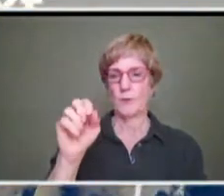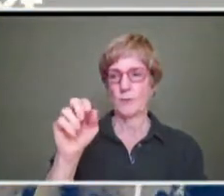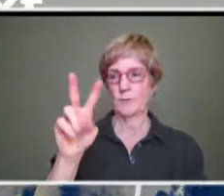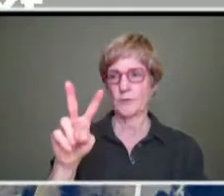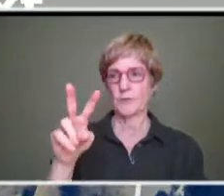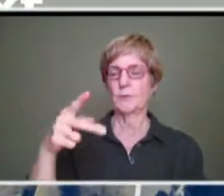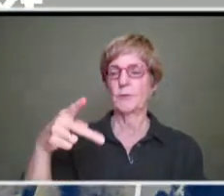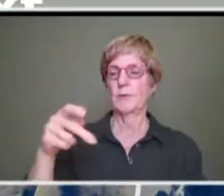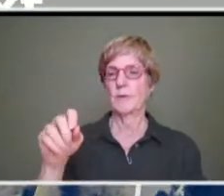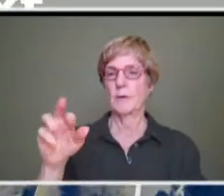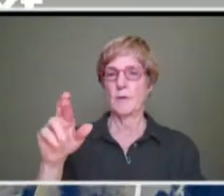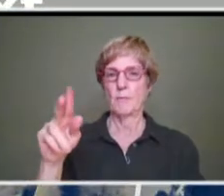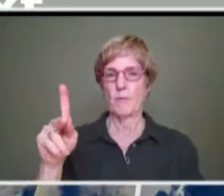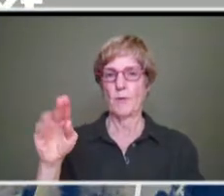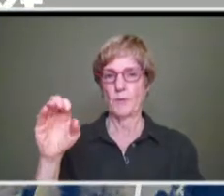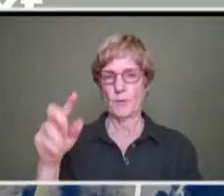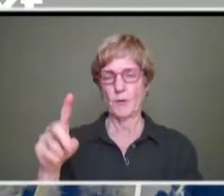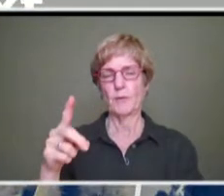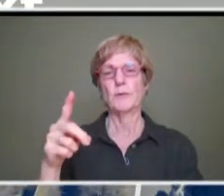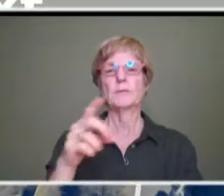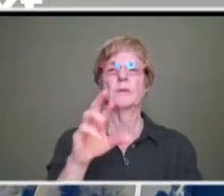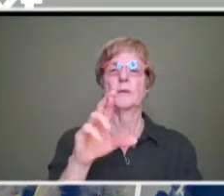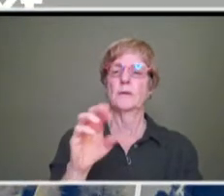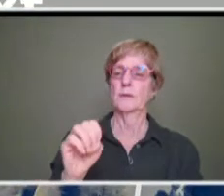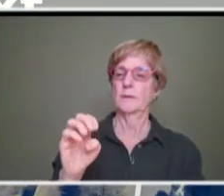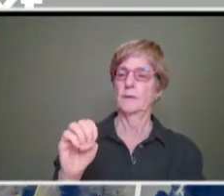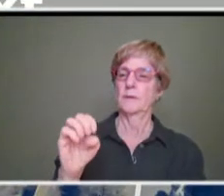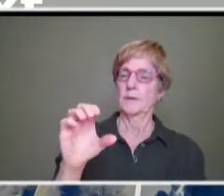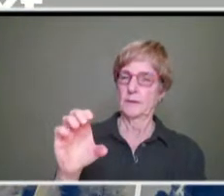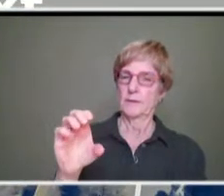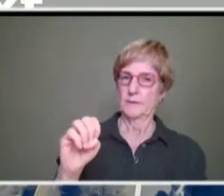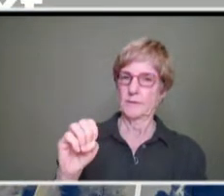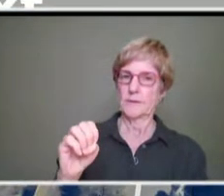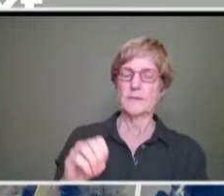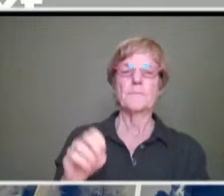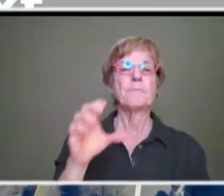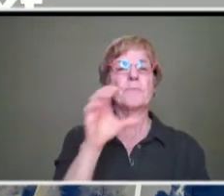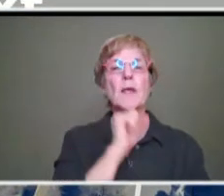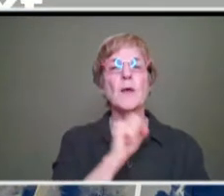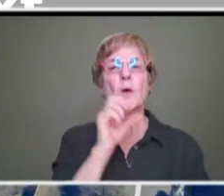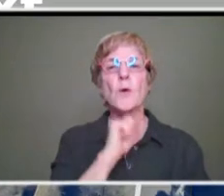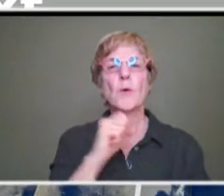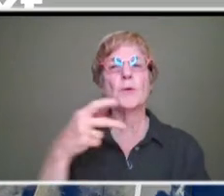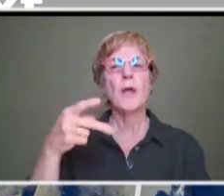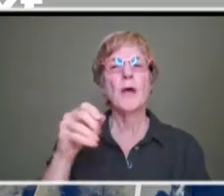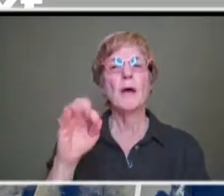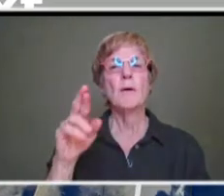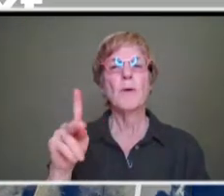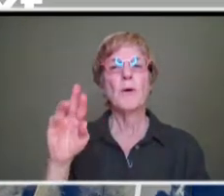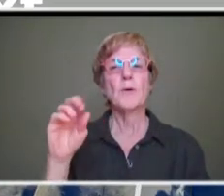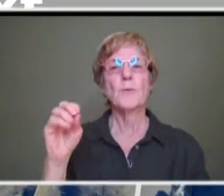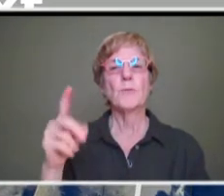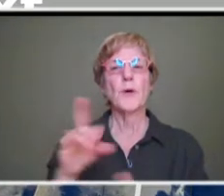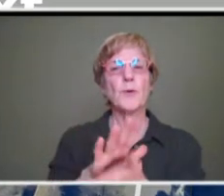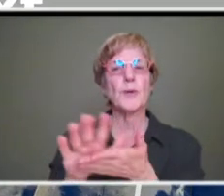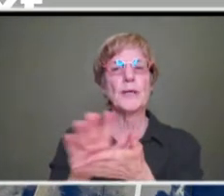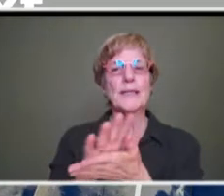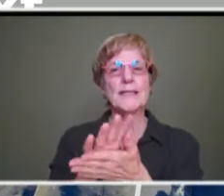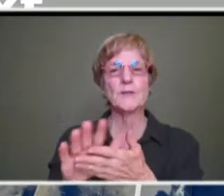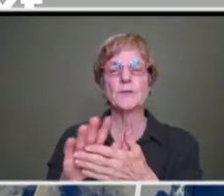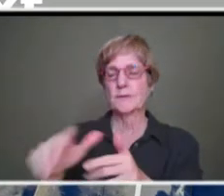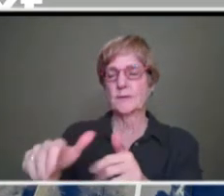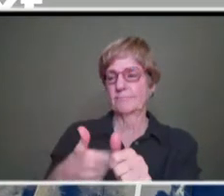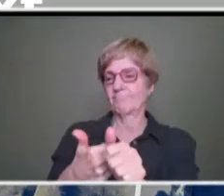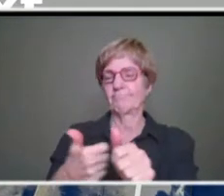that's a little under a half acre uh it is the site of the old uh Park Road cleaners this is on the back end of Park Road Shopping Center